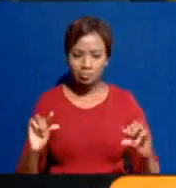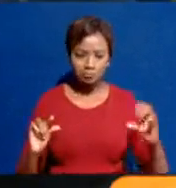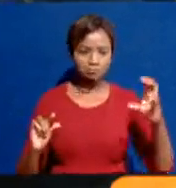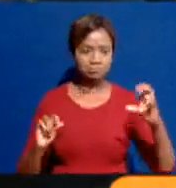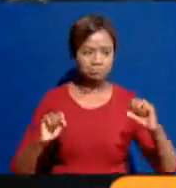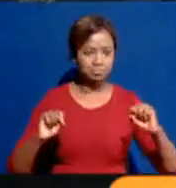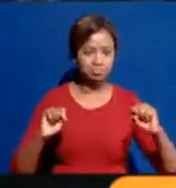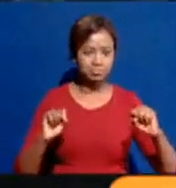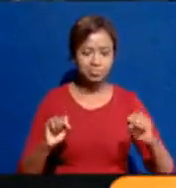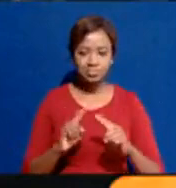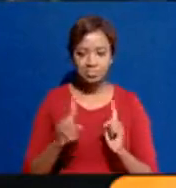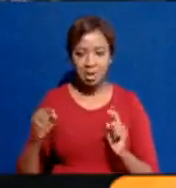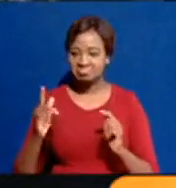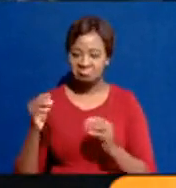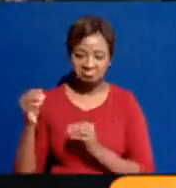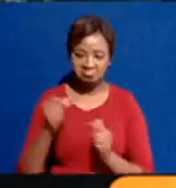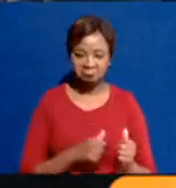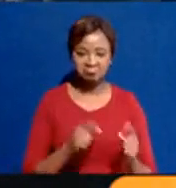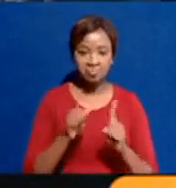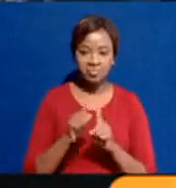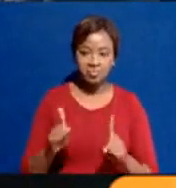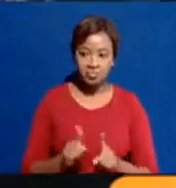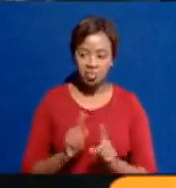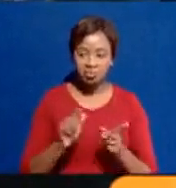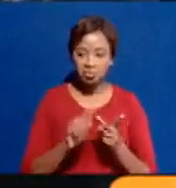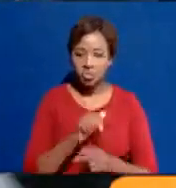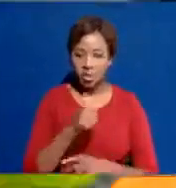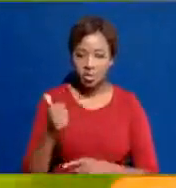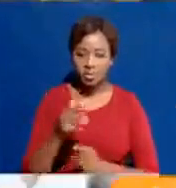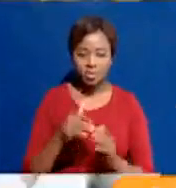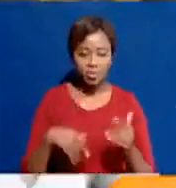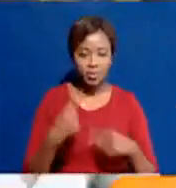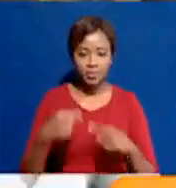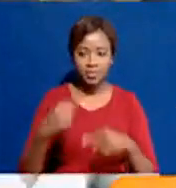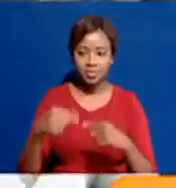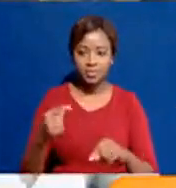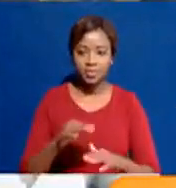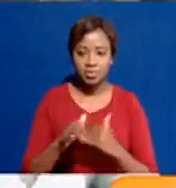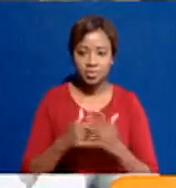In the open section, the seven grandmasters had a field day, winning all their opening matches.